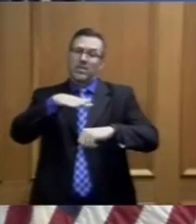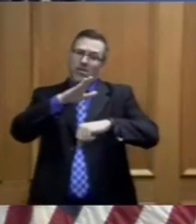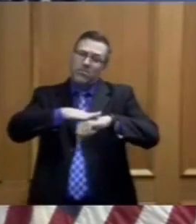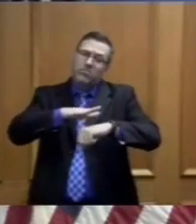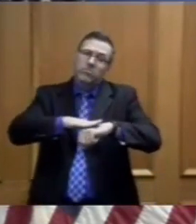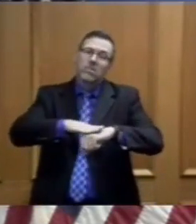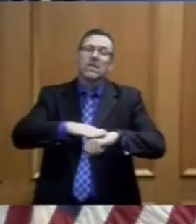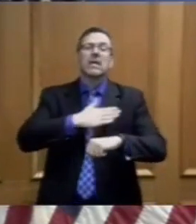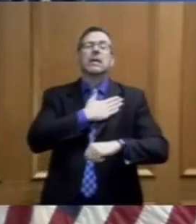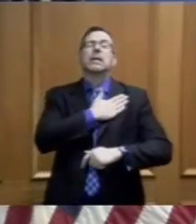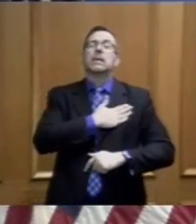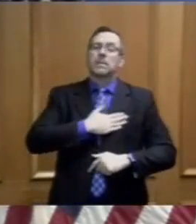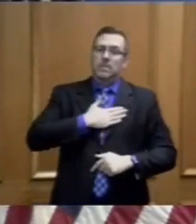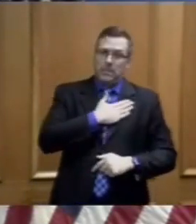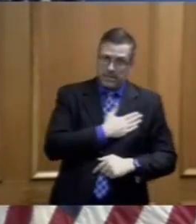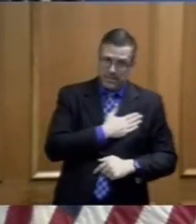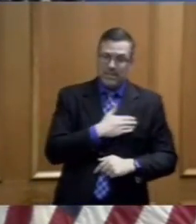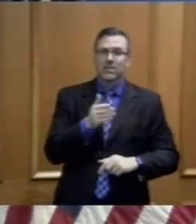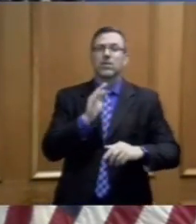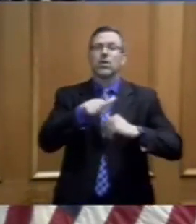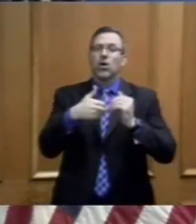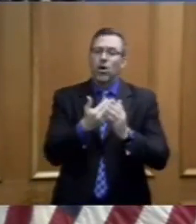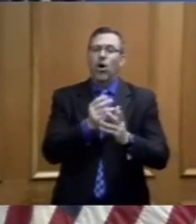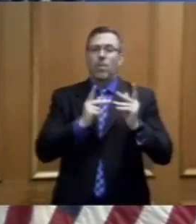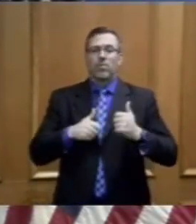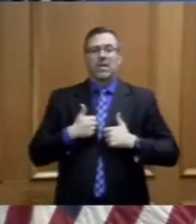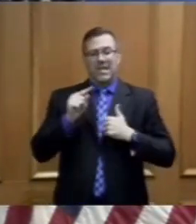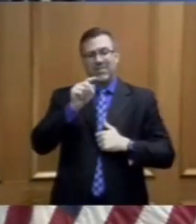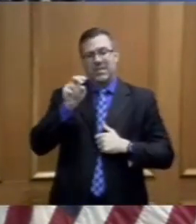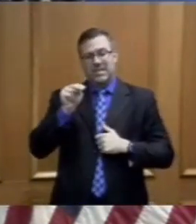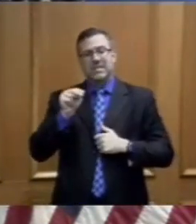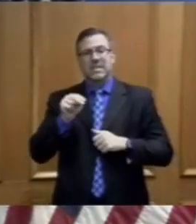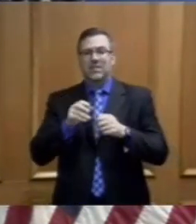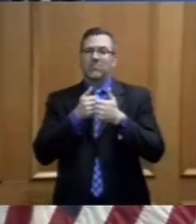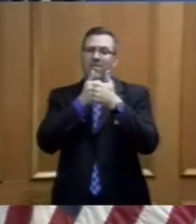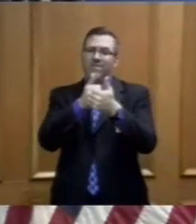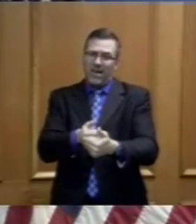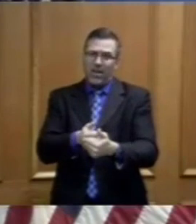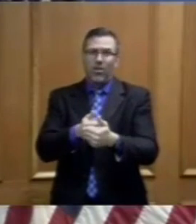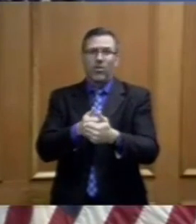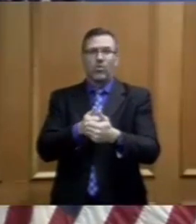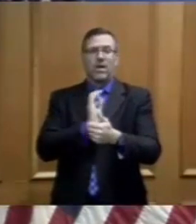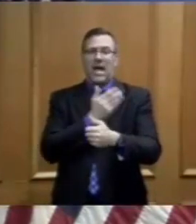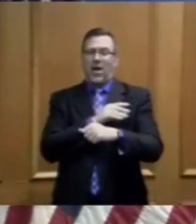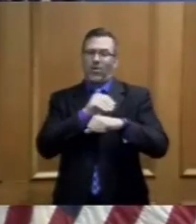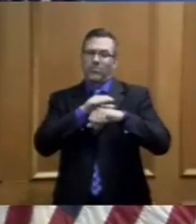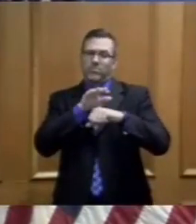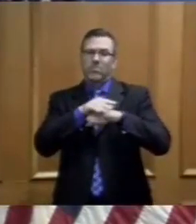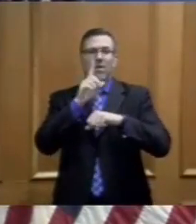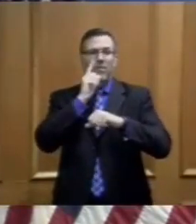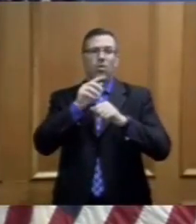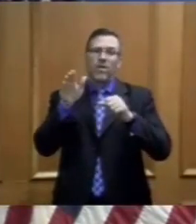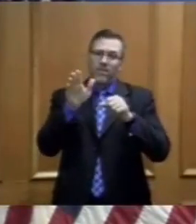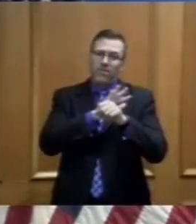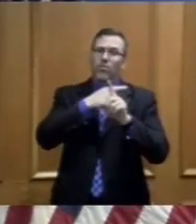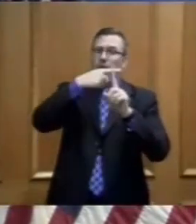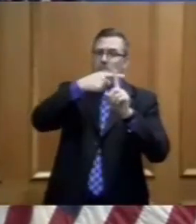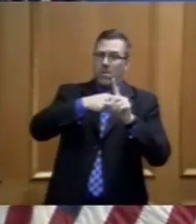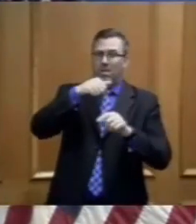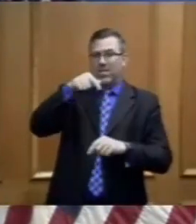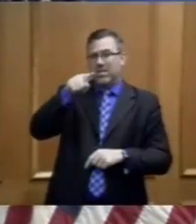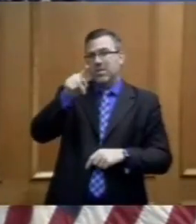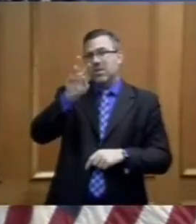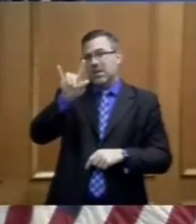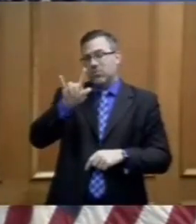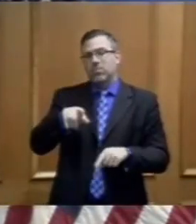best, most serious effort for the entire month. I also want to bring your attention to something that you should be